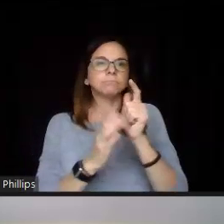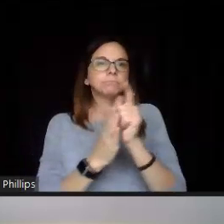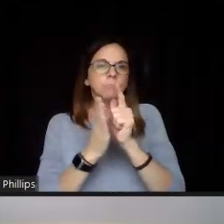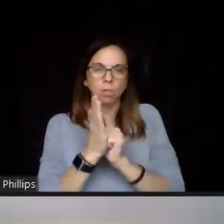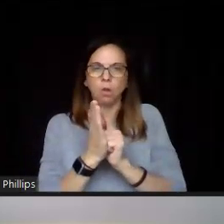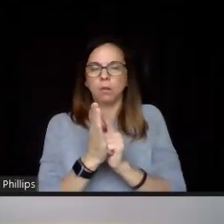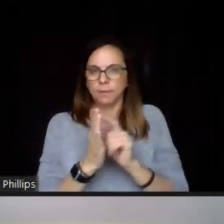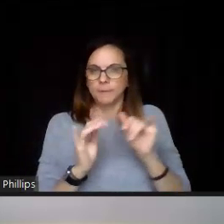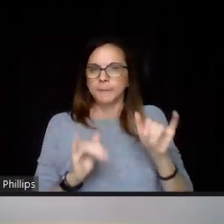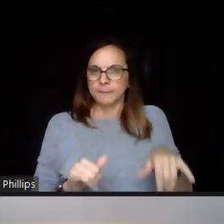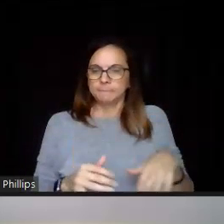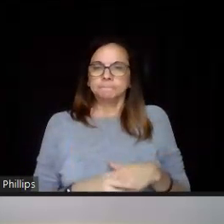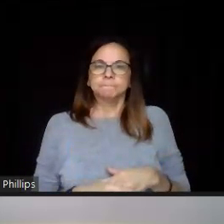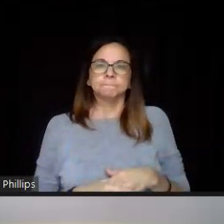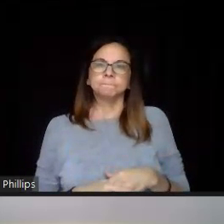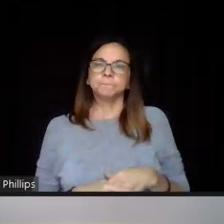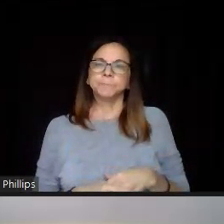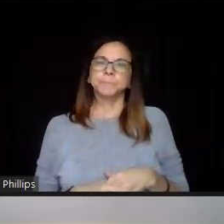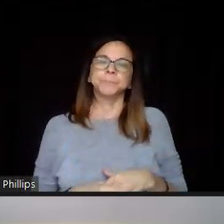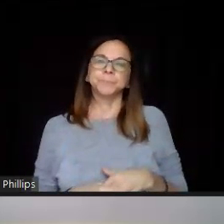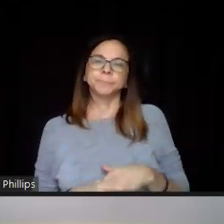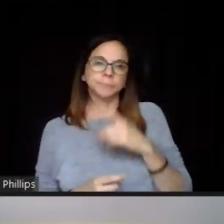address those issues.